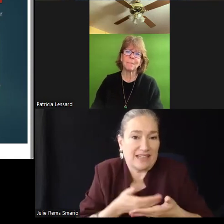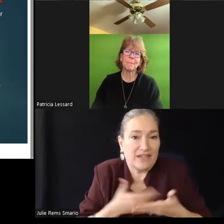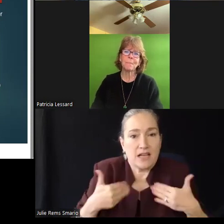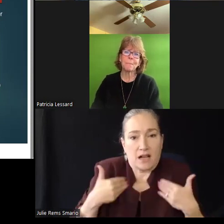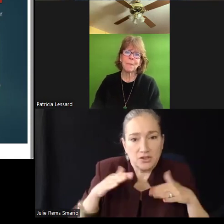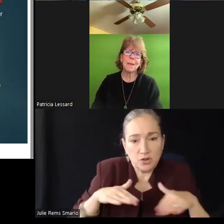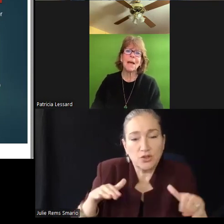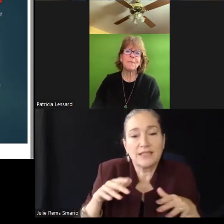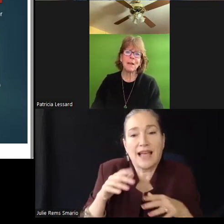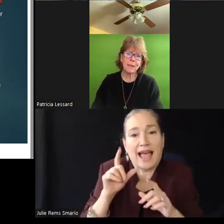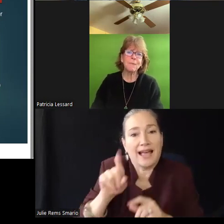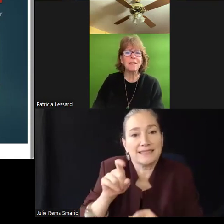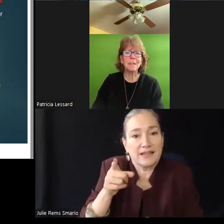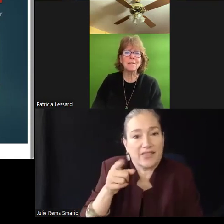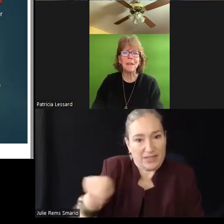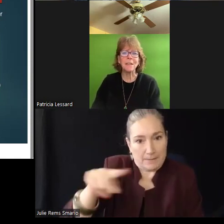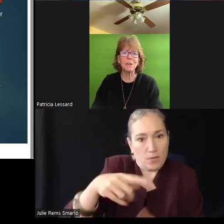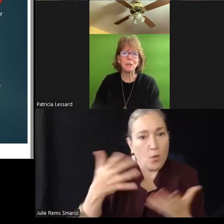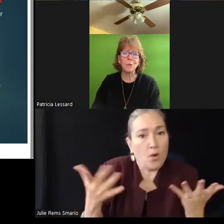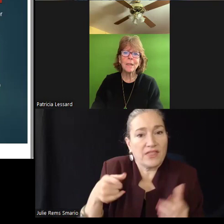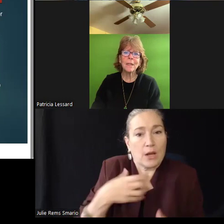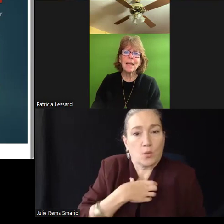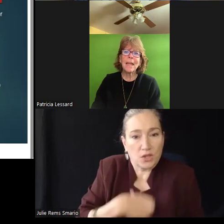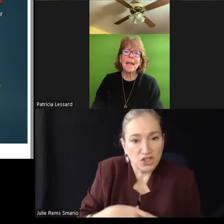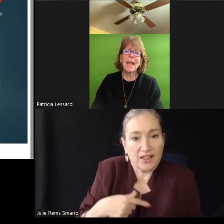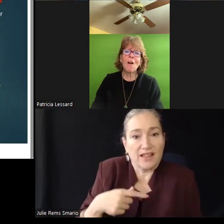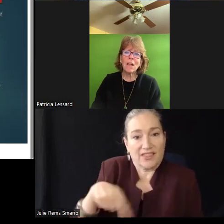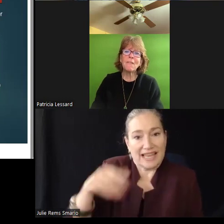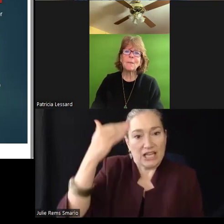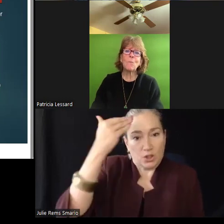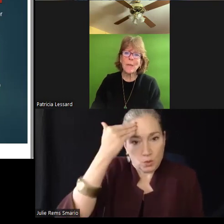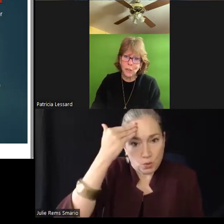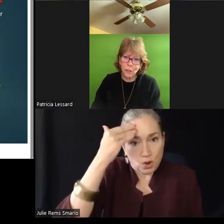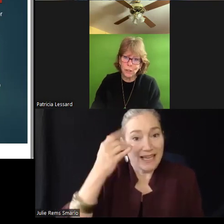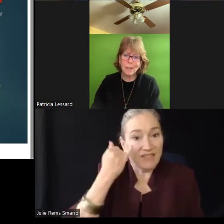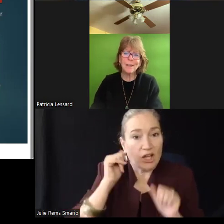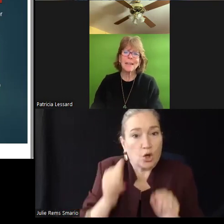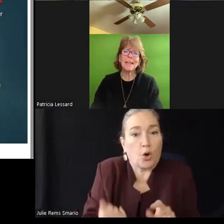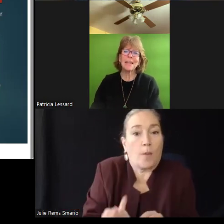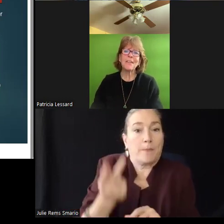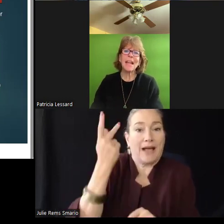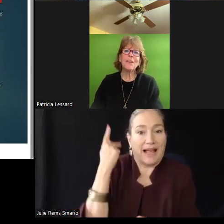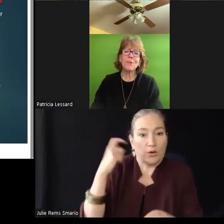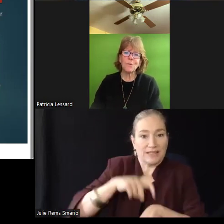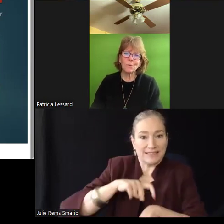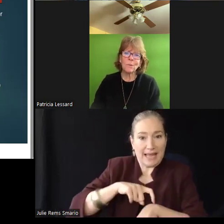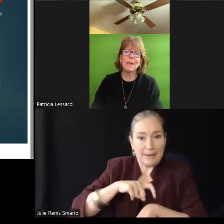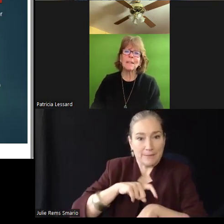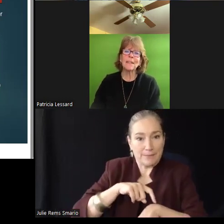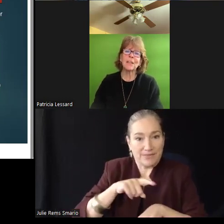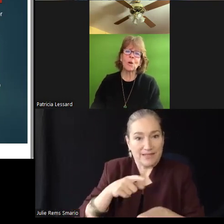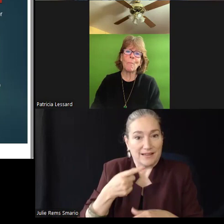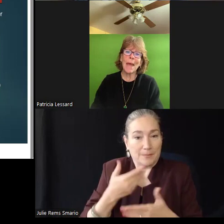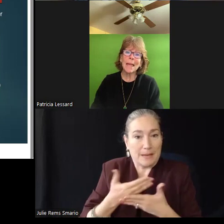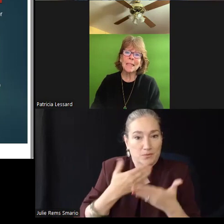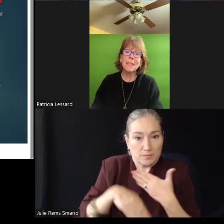families of deaf infants and young deaf children, and all of them wish that they knew that